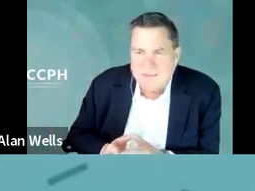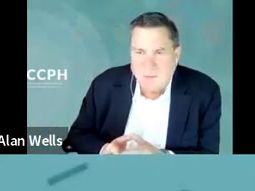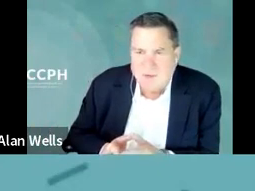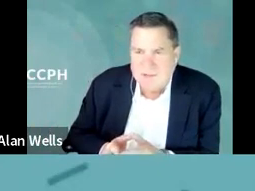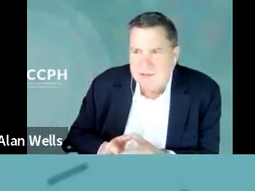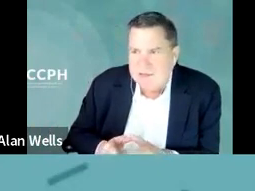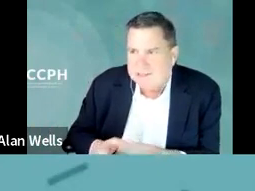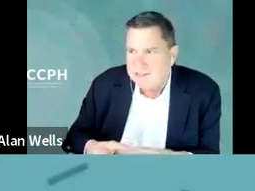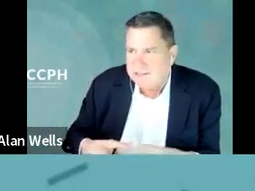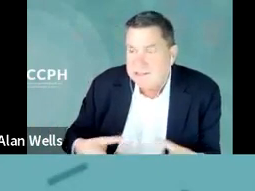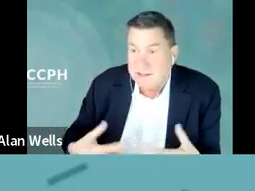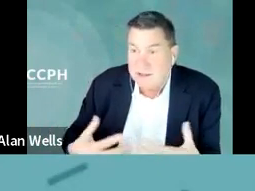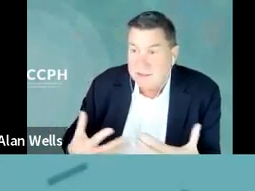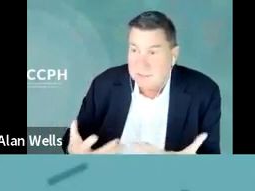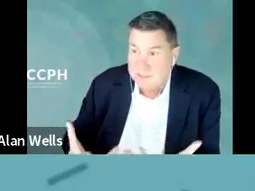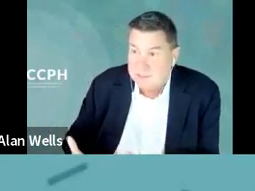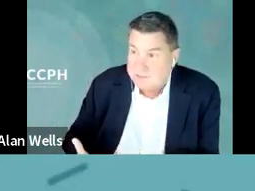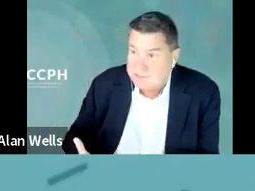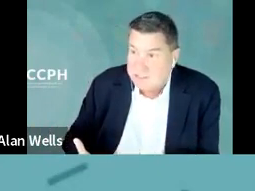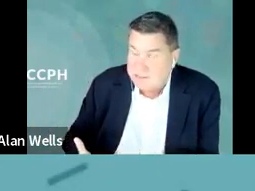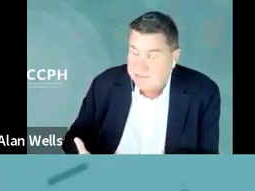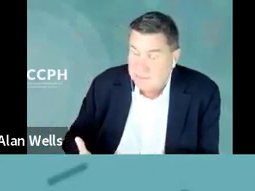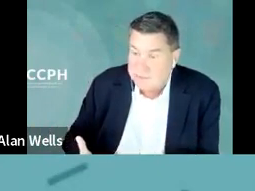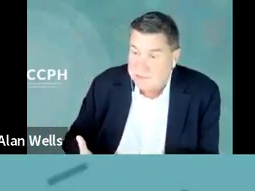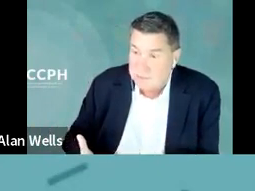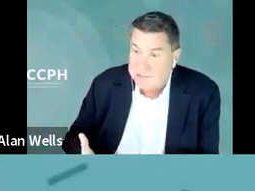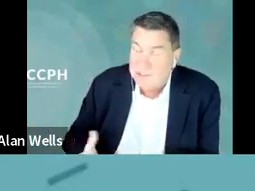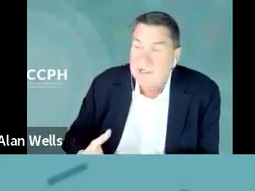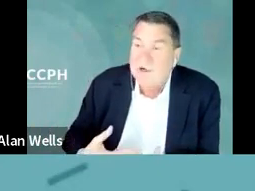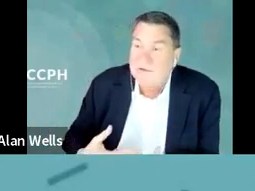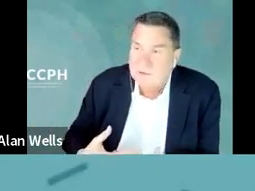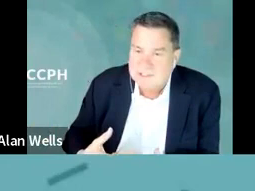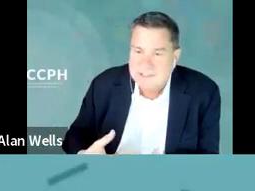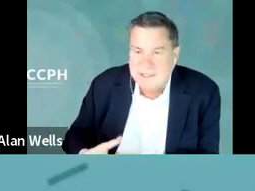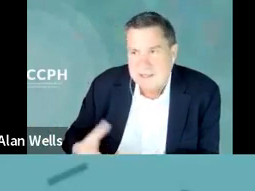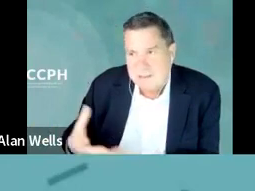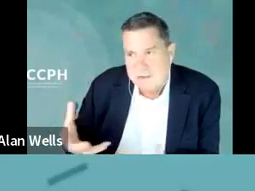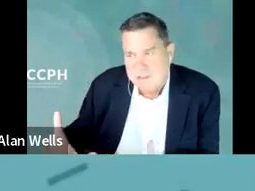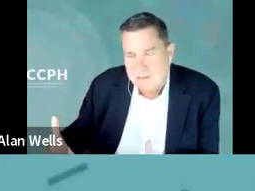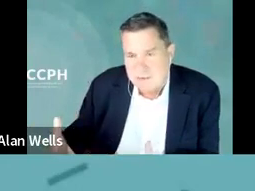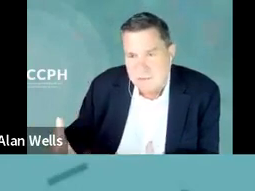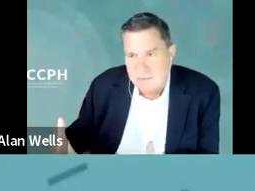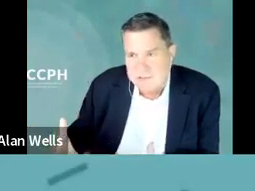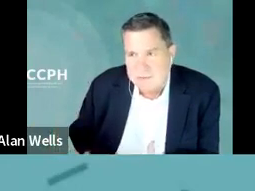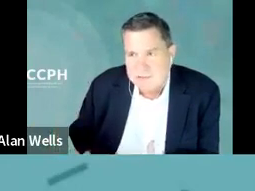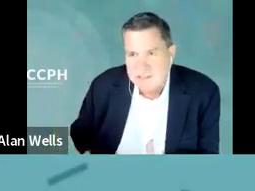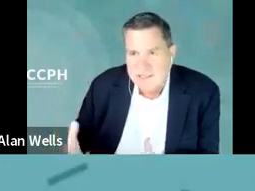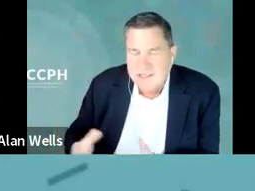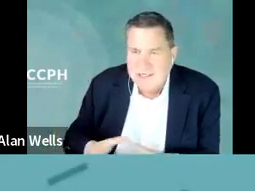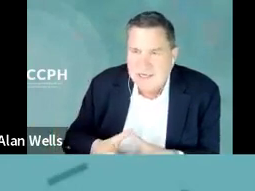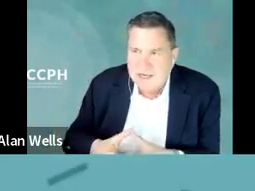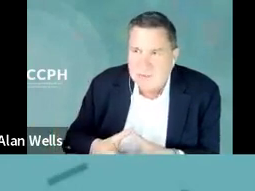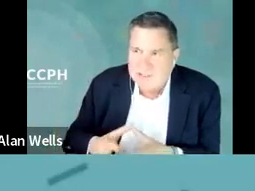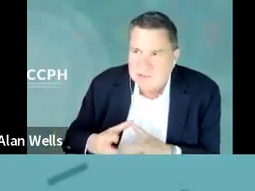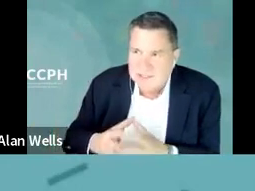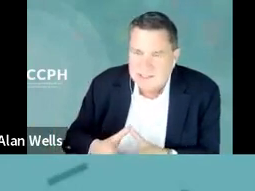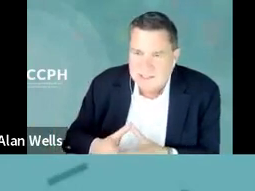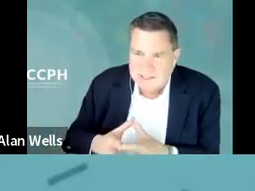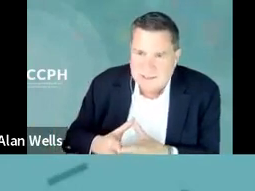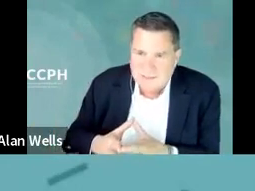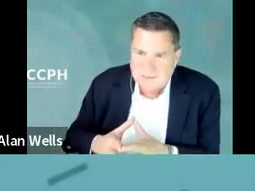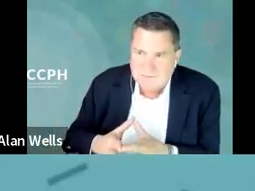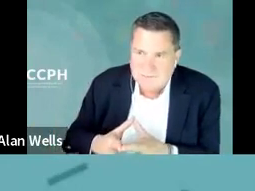it's good to think about what do you think as traditional scientific research versus a community approach in research, and how